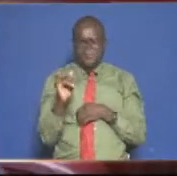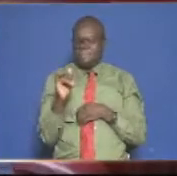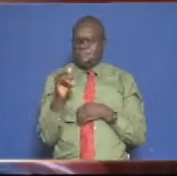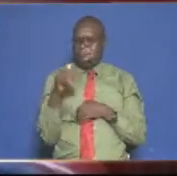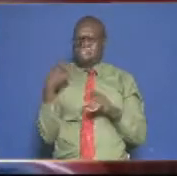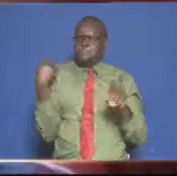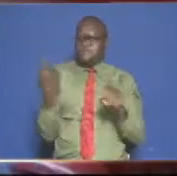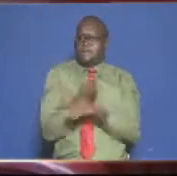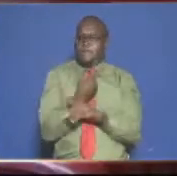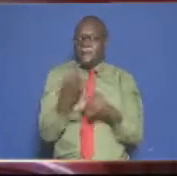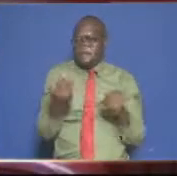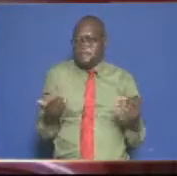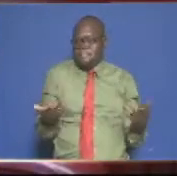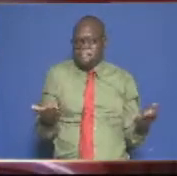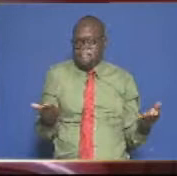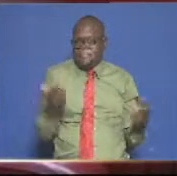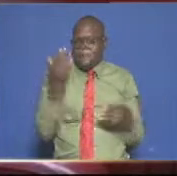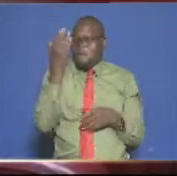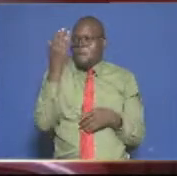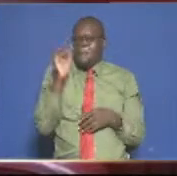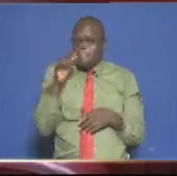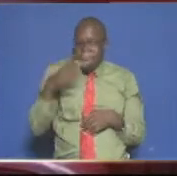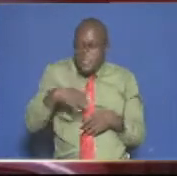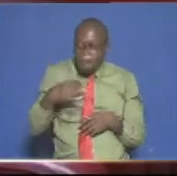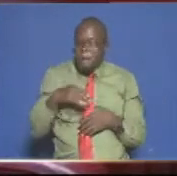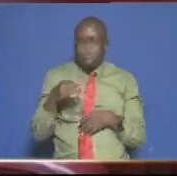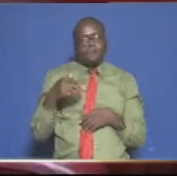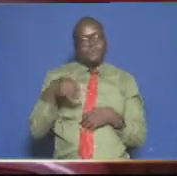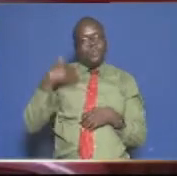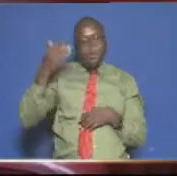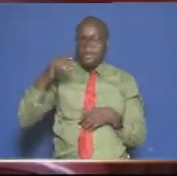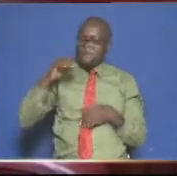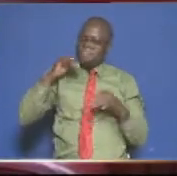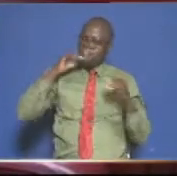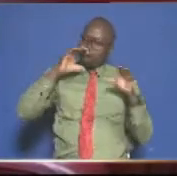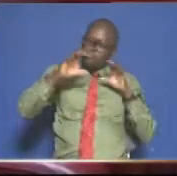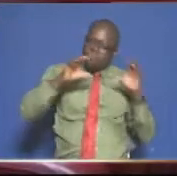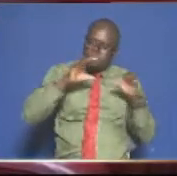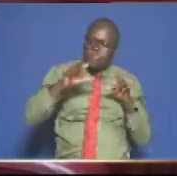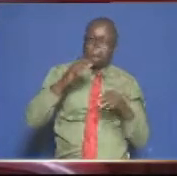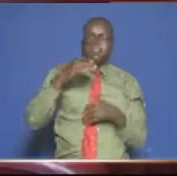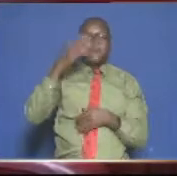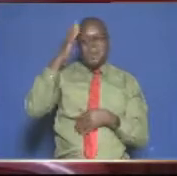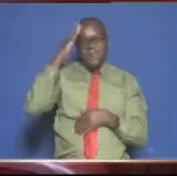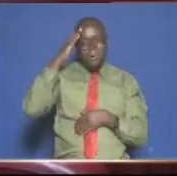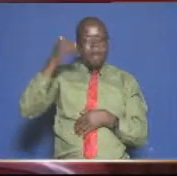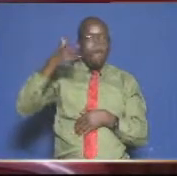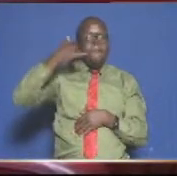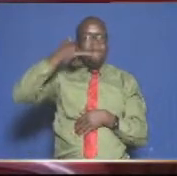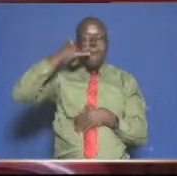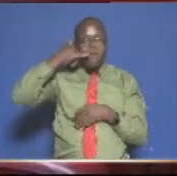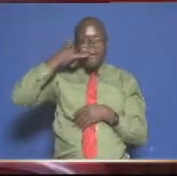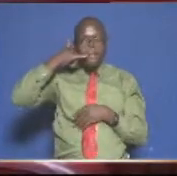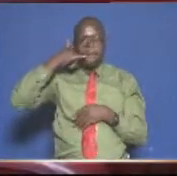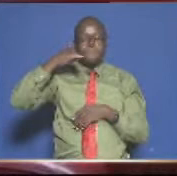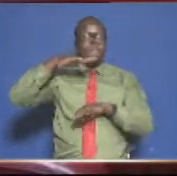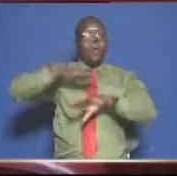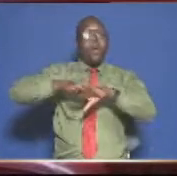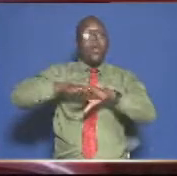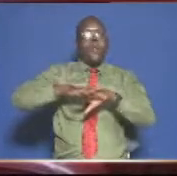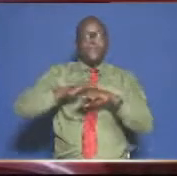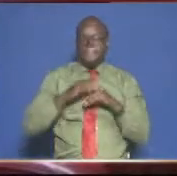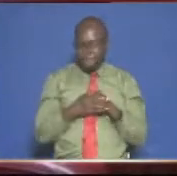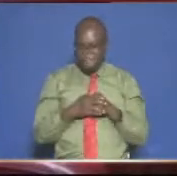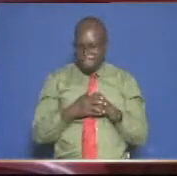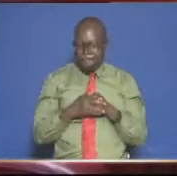unusual of Jakoyo Midiwo. Those who have been communicating with him know that his phone is always on.